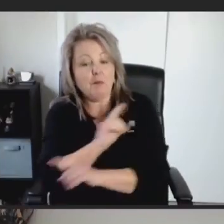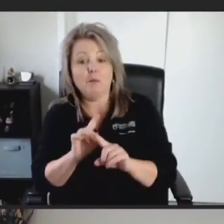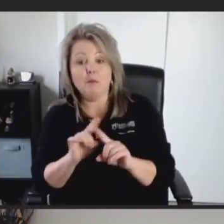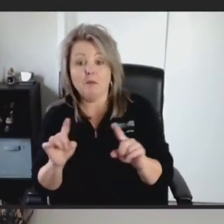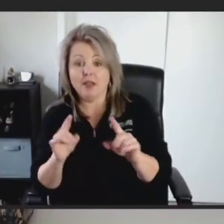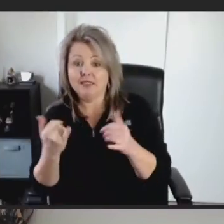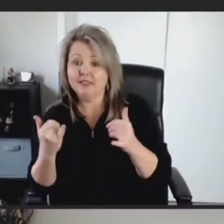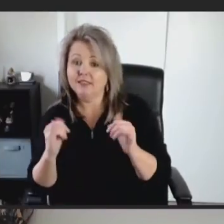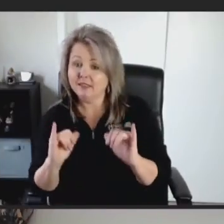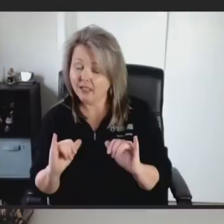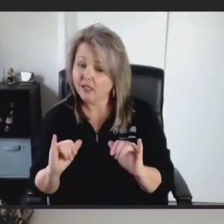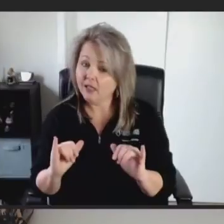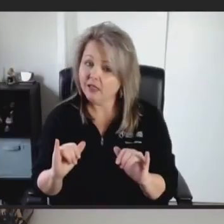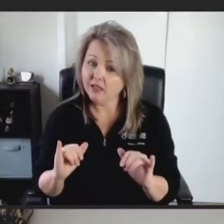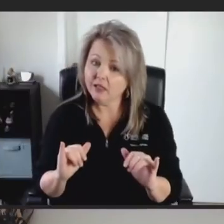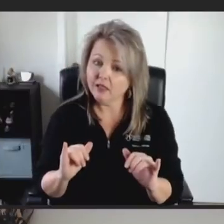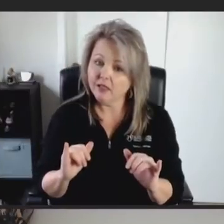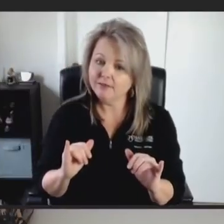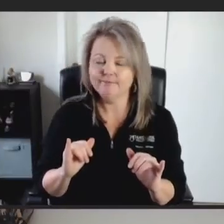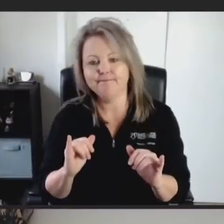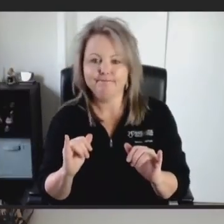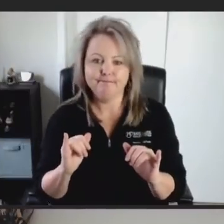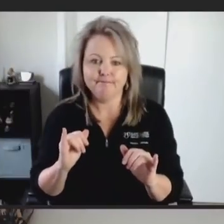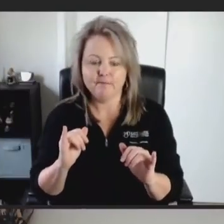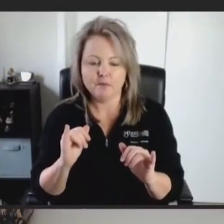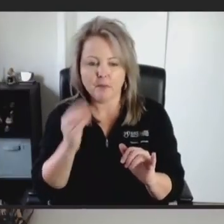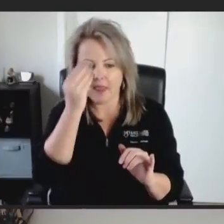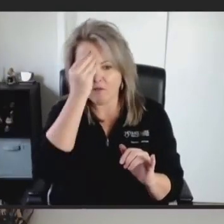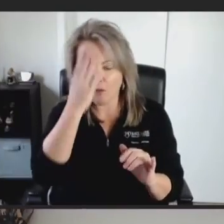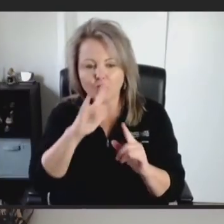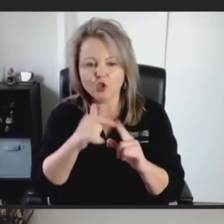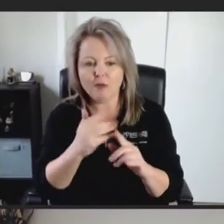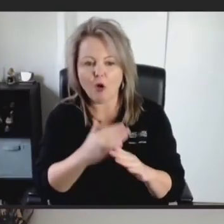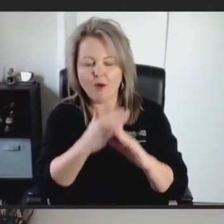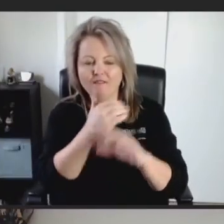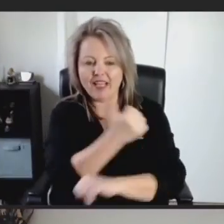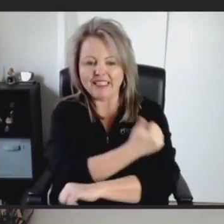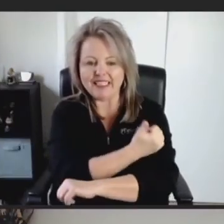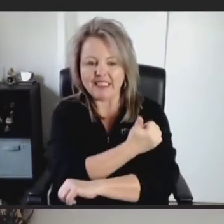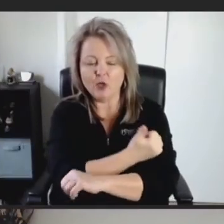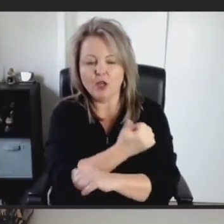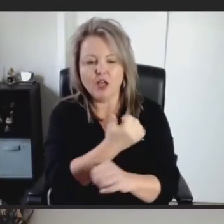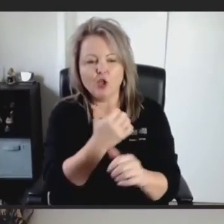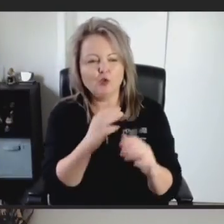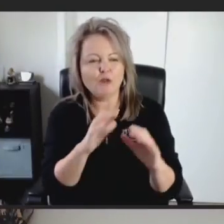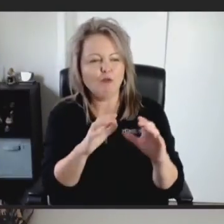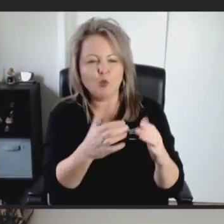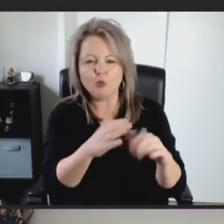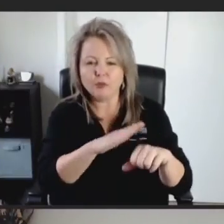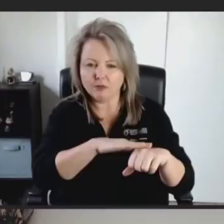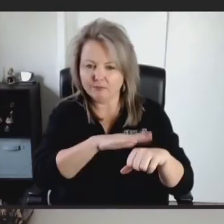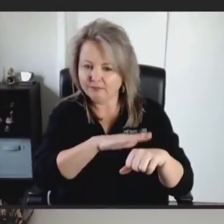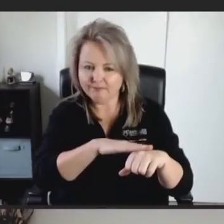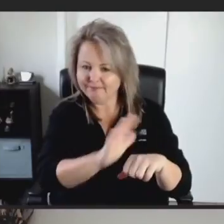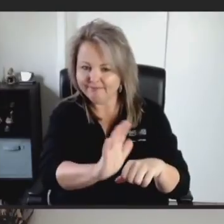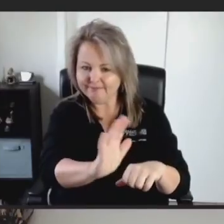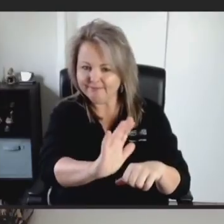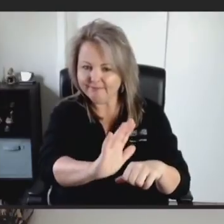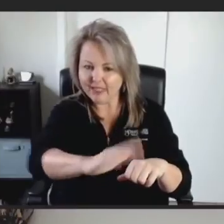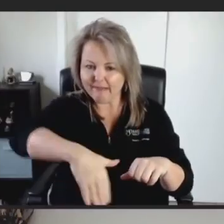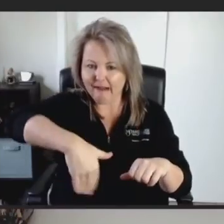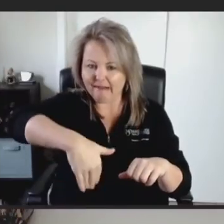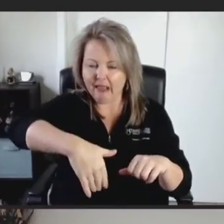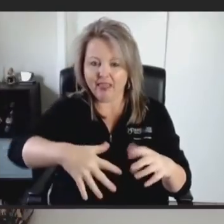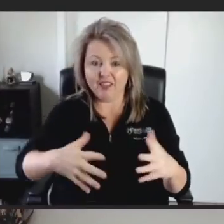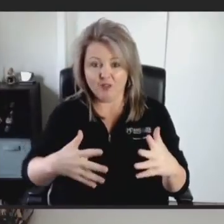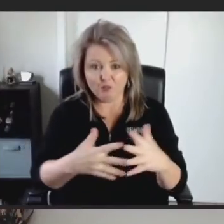lot to be known about this vaccine. Are there any groups that you would caution about getting vaccinated? Pregnant women,